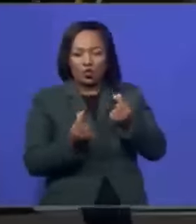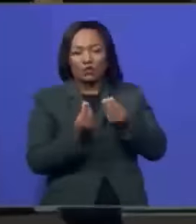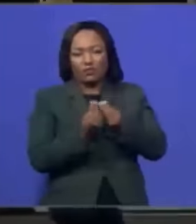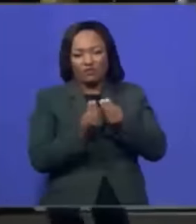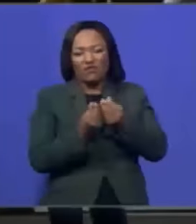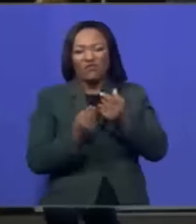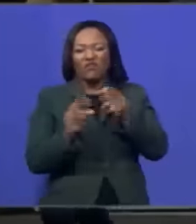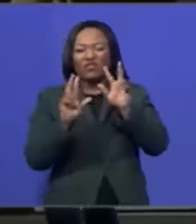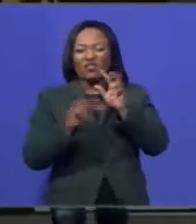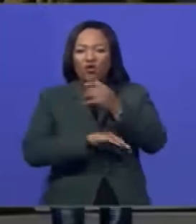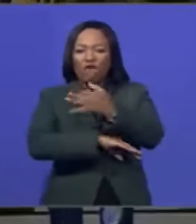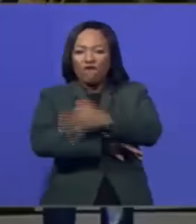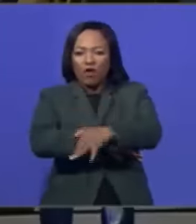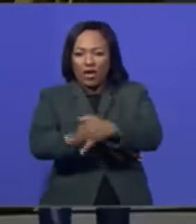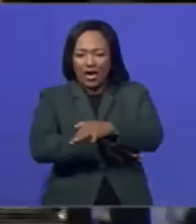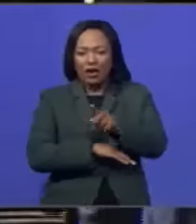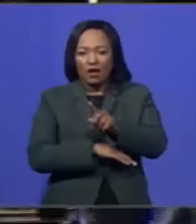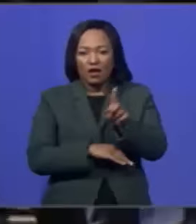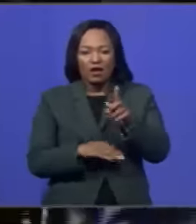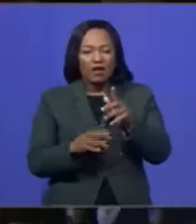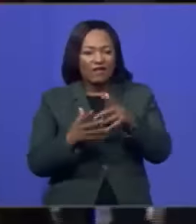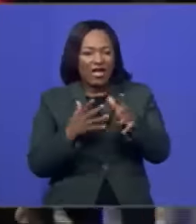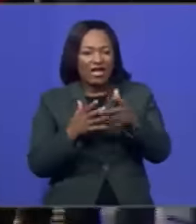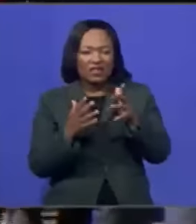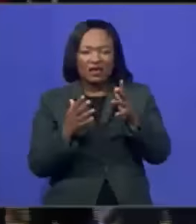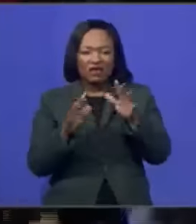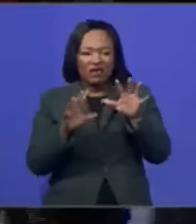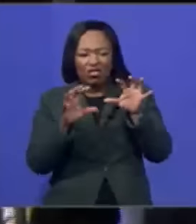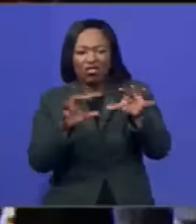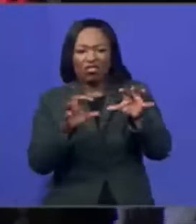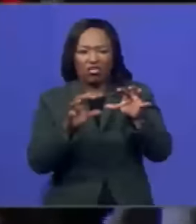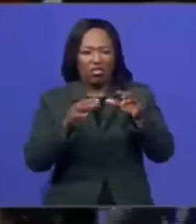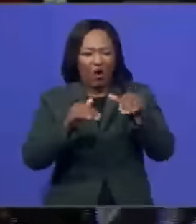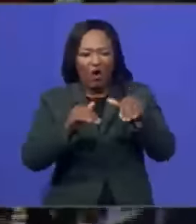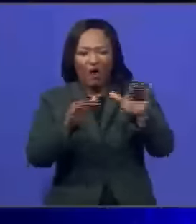melata le ho etsa kgoeletso hore ho se be le diketso tsa dikgoka.